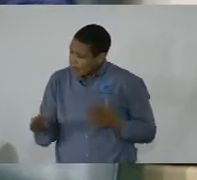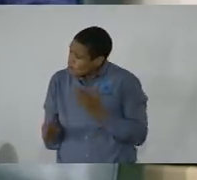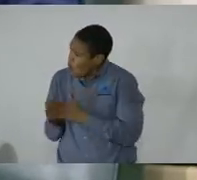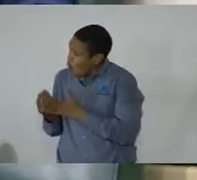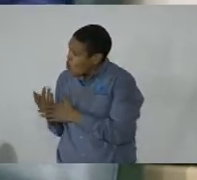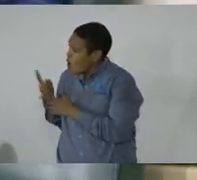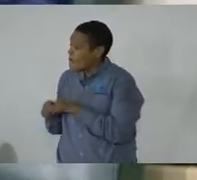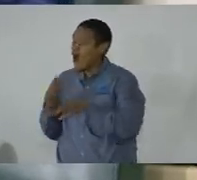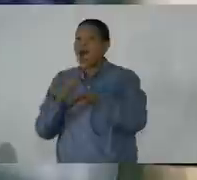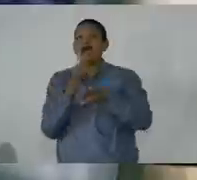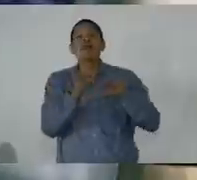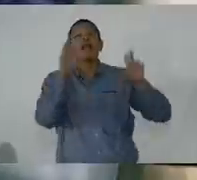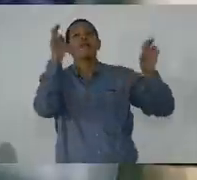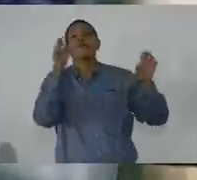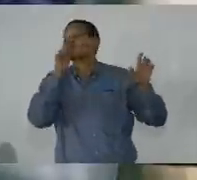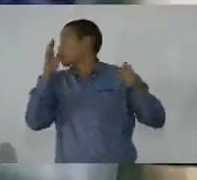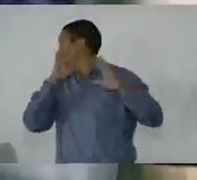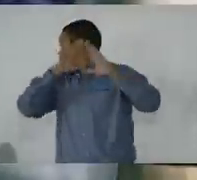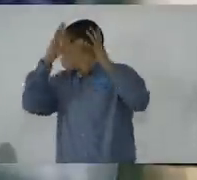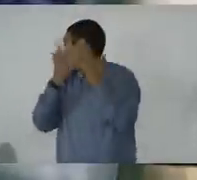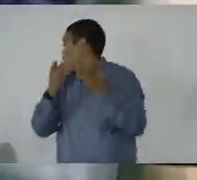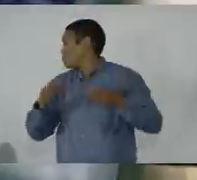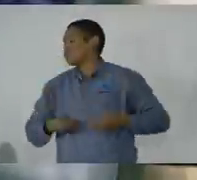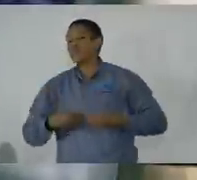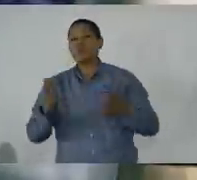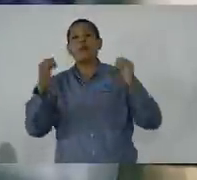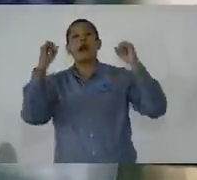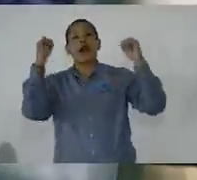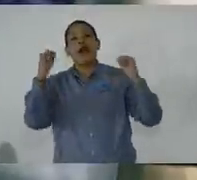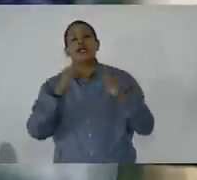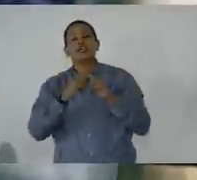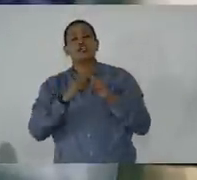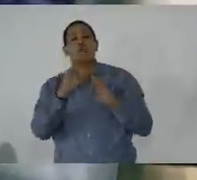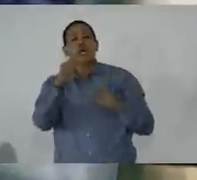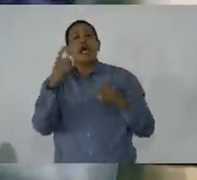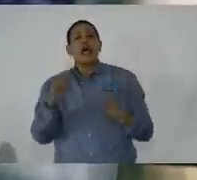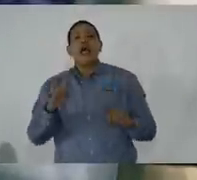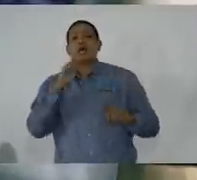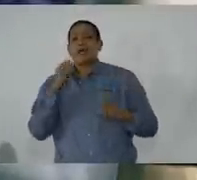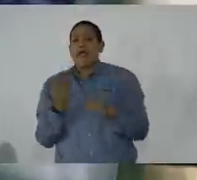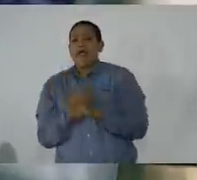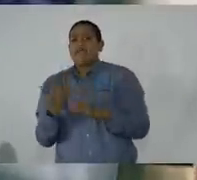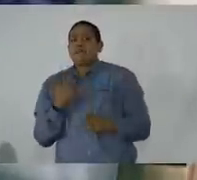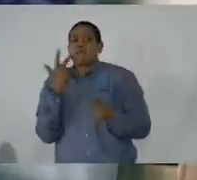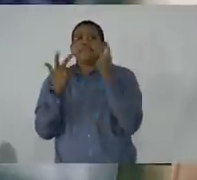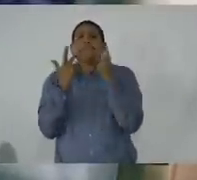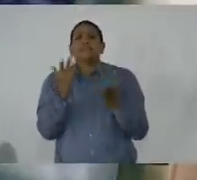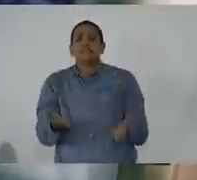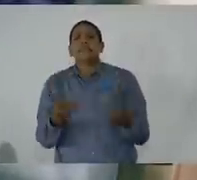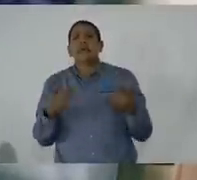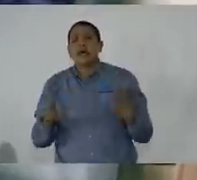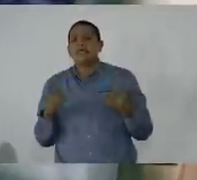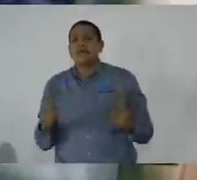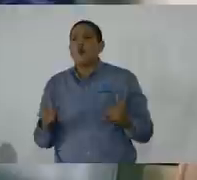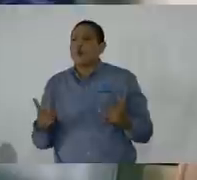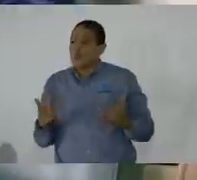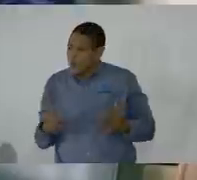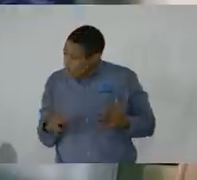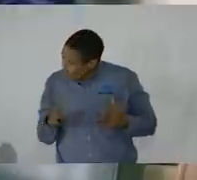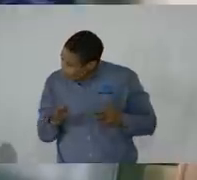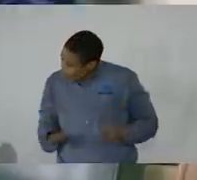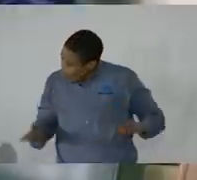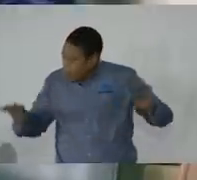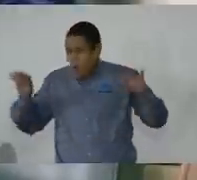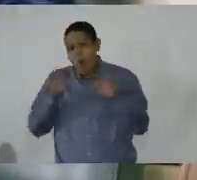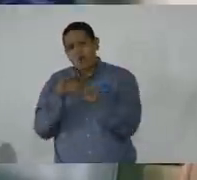availability issues due to the global supply shortage, based on everything we see taking place now, will be a critical part